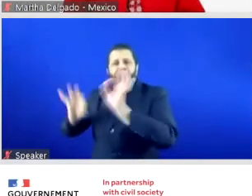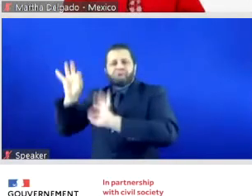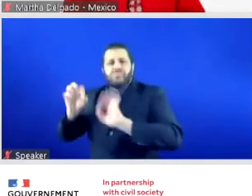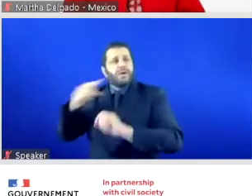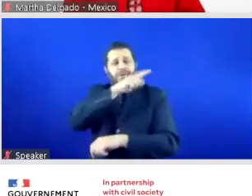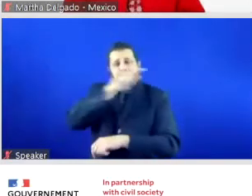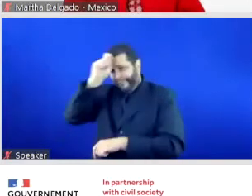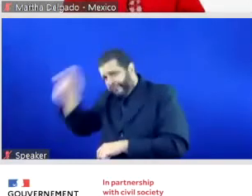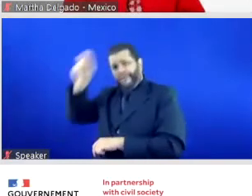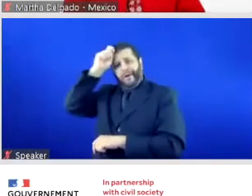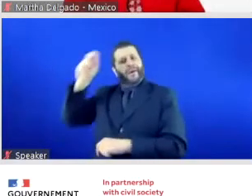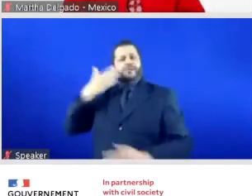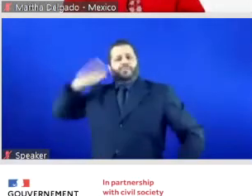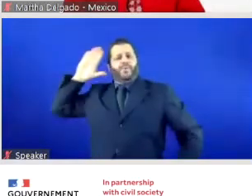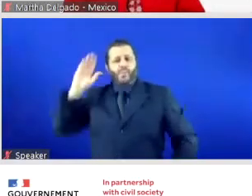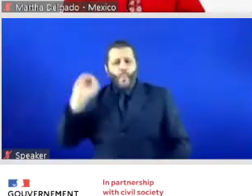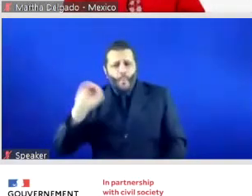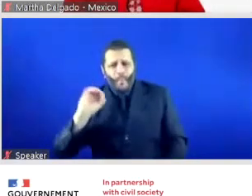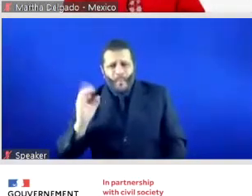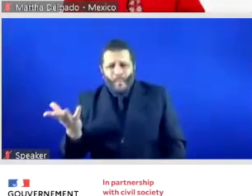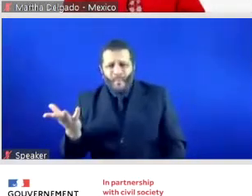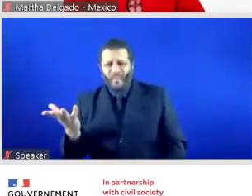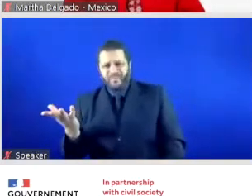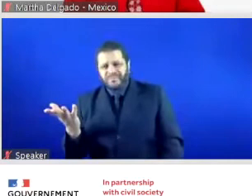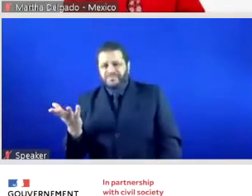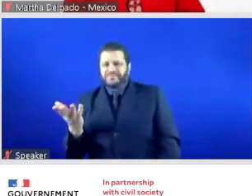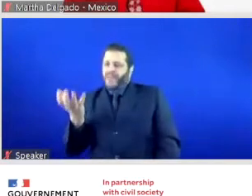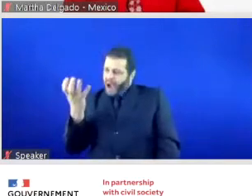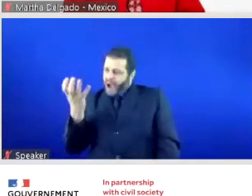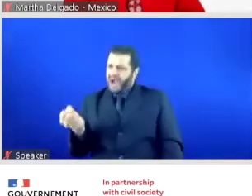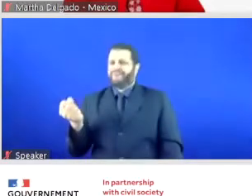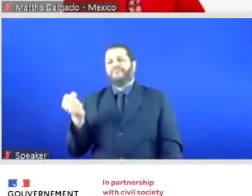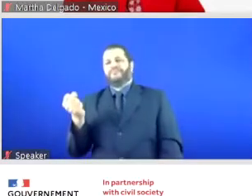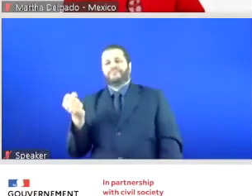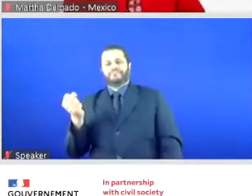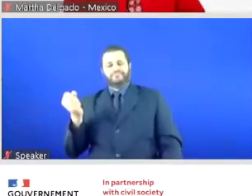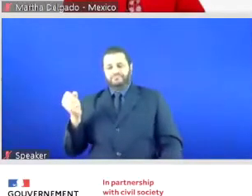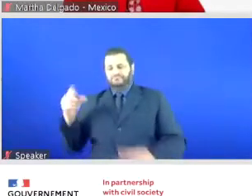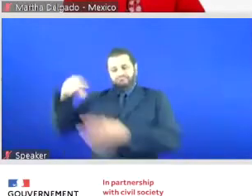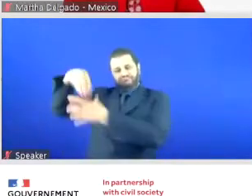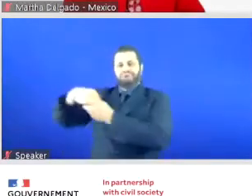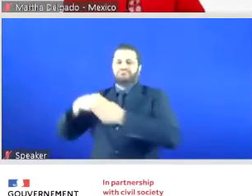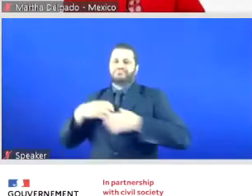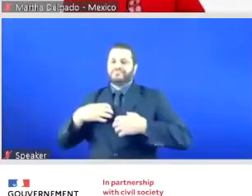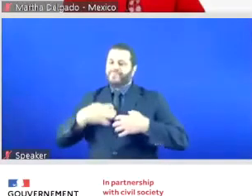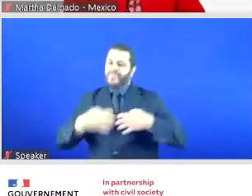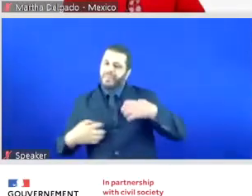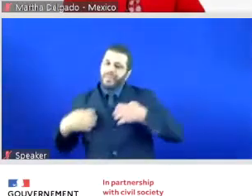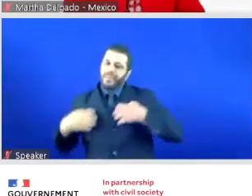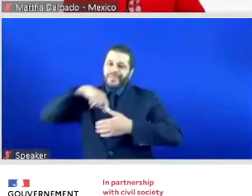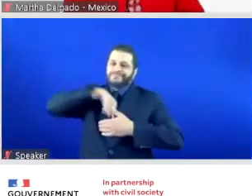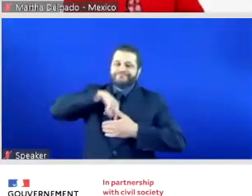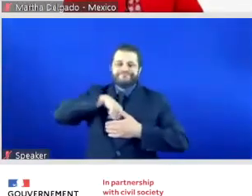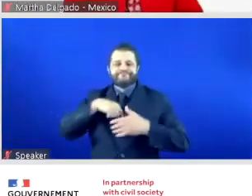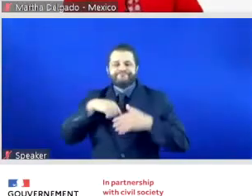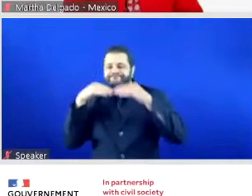activists. We're saying to world leaders that there's an emotional and overwhelming toll thinking about the planet